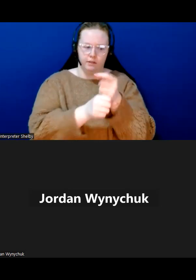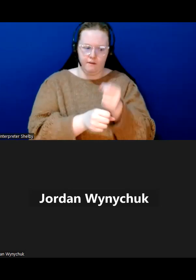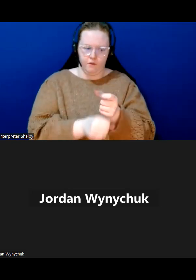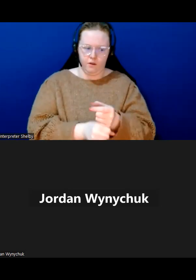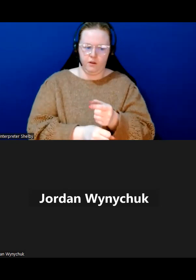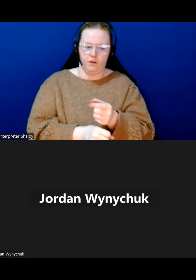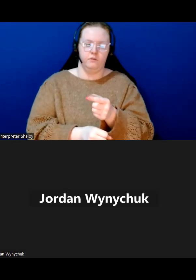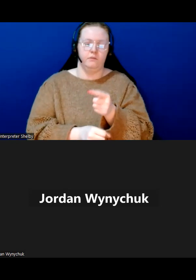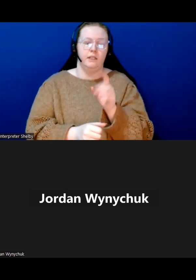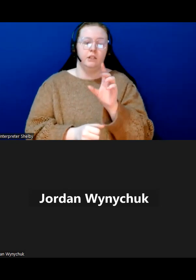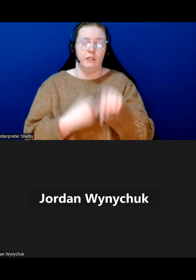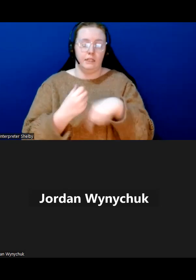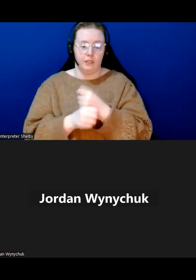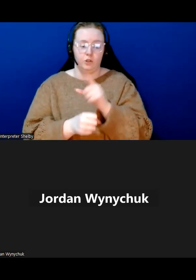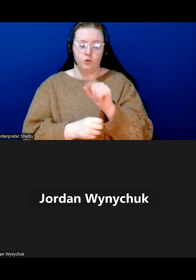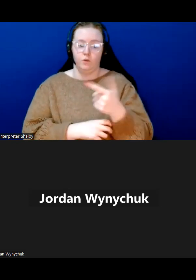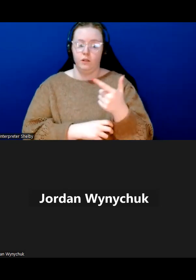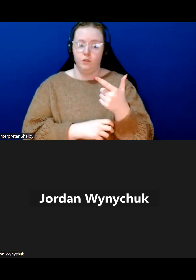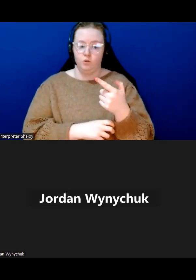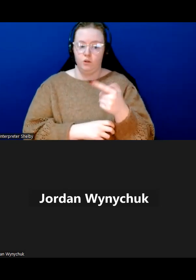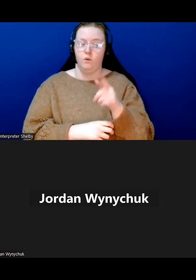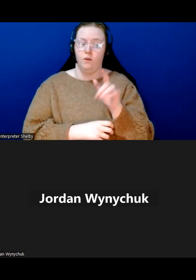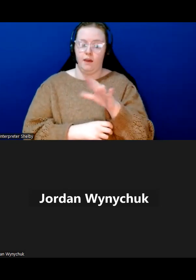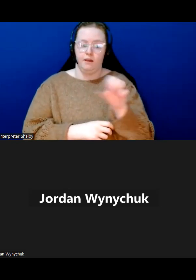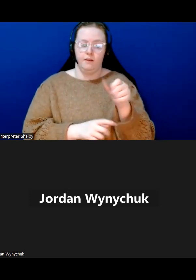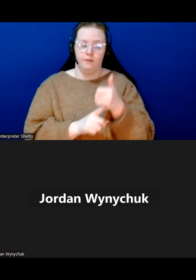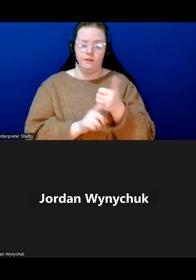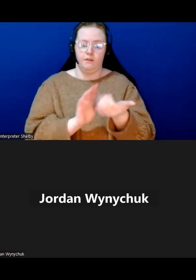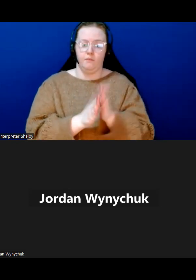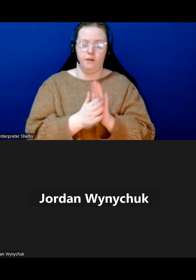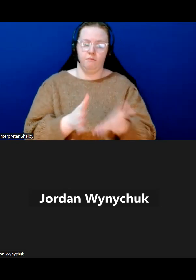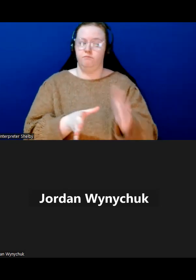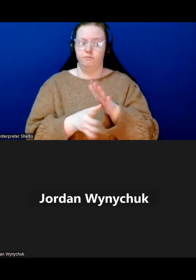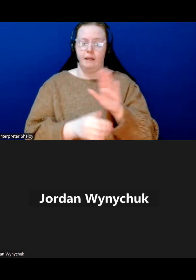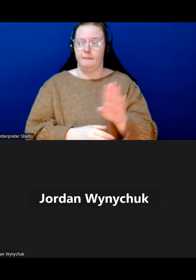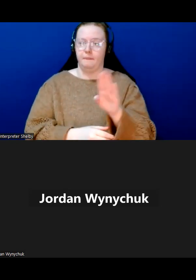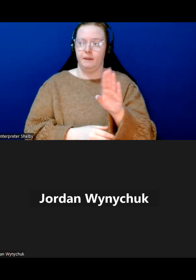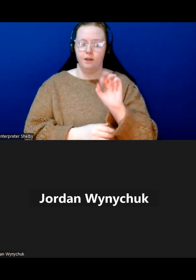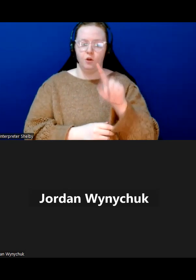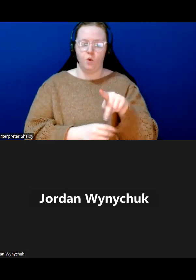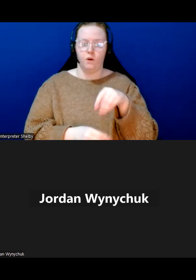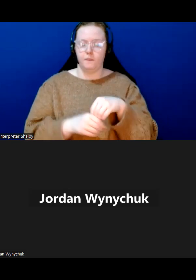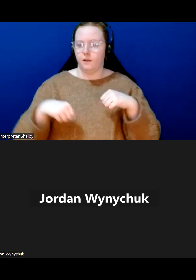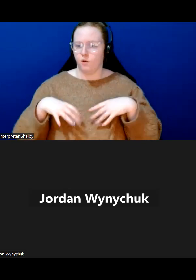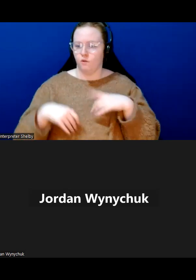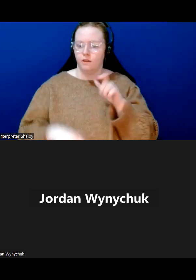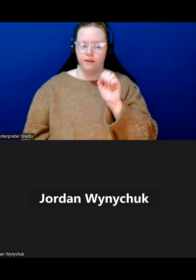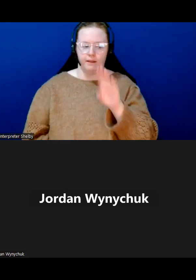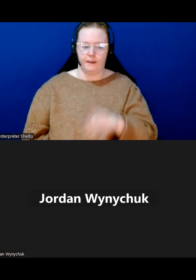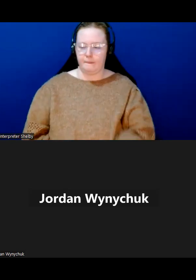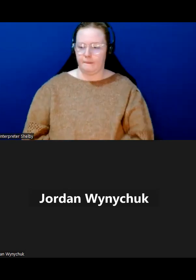SucSeed became the first B Corp in Newfoundland and Labrador. So I'm going to pass it over to you guys.